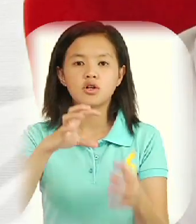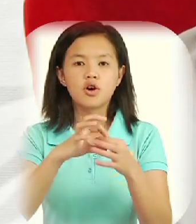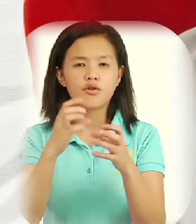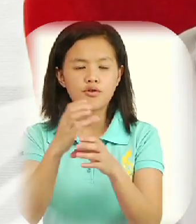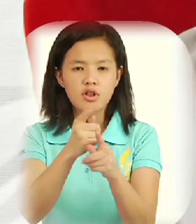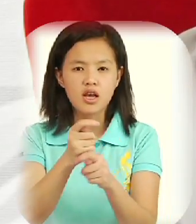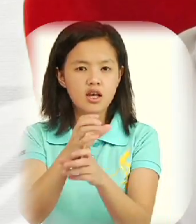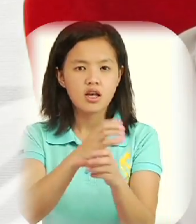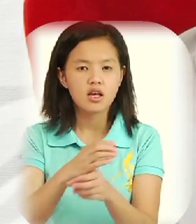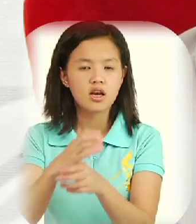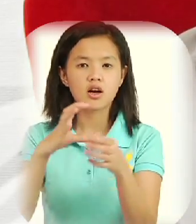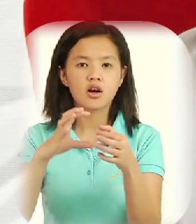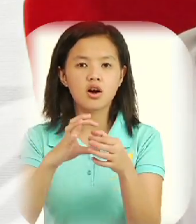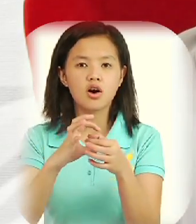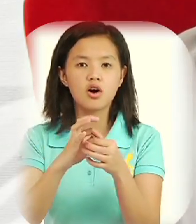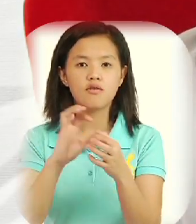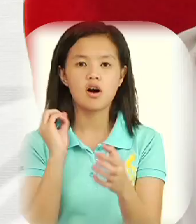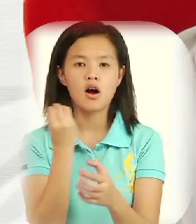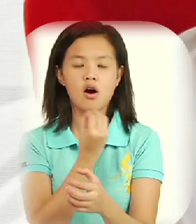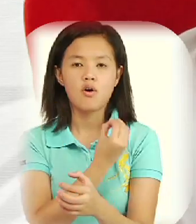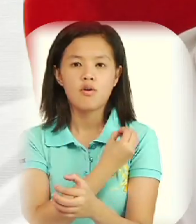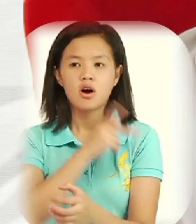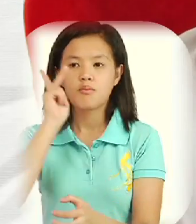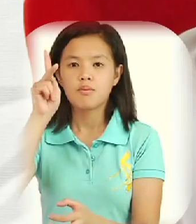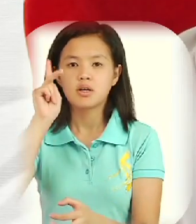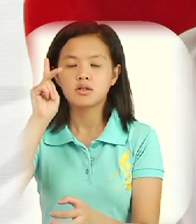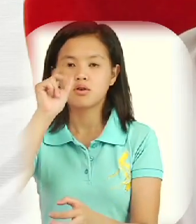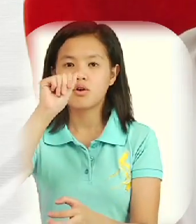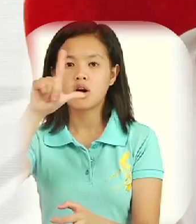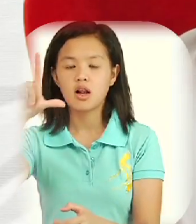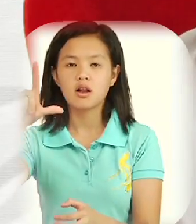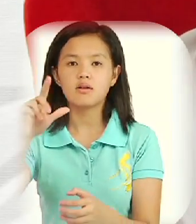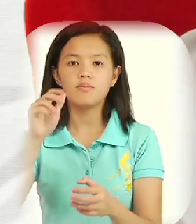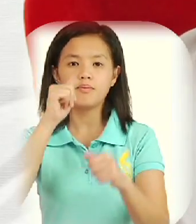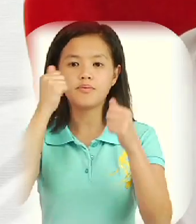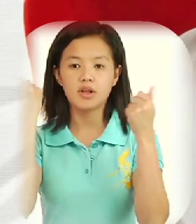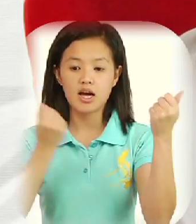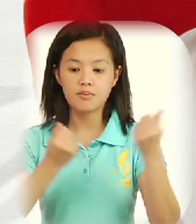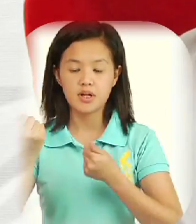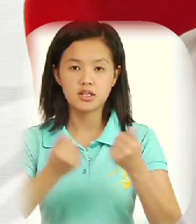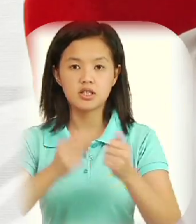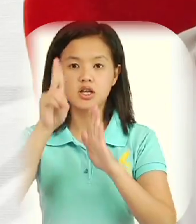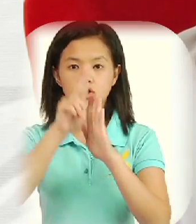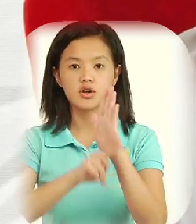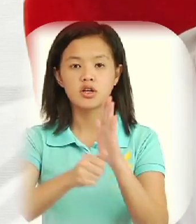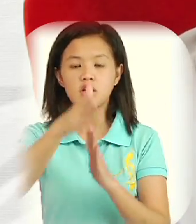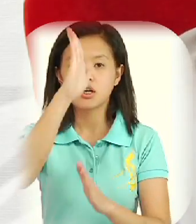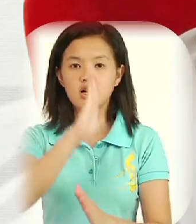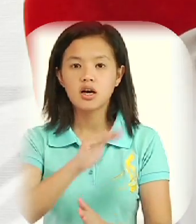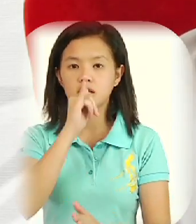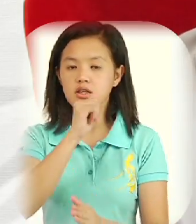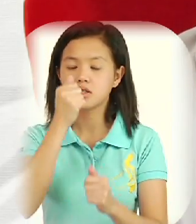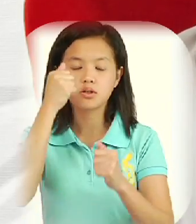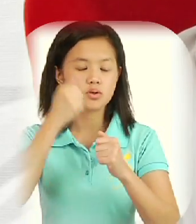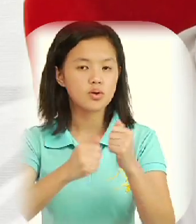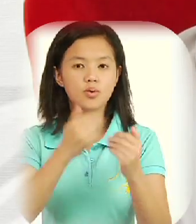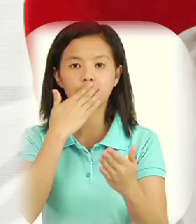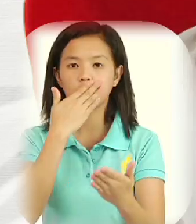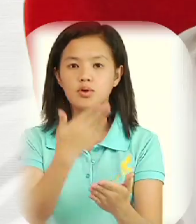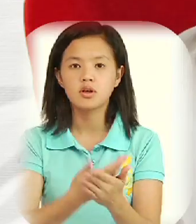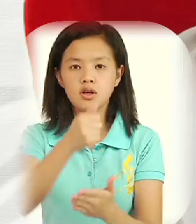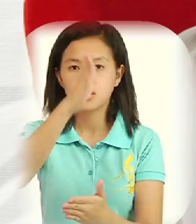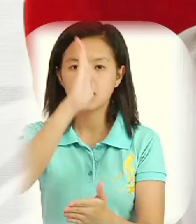delicate aspects of our pastoral administration. God is so